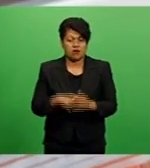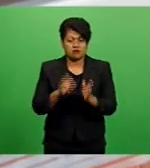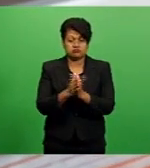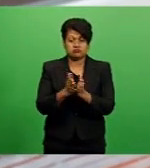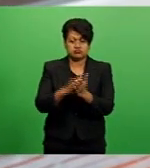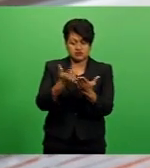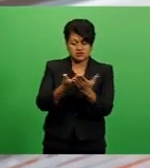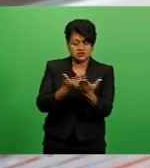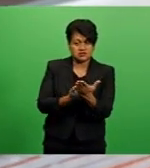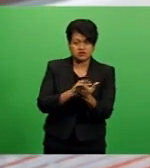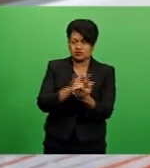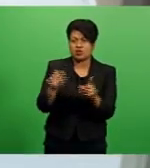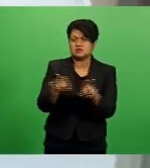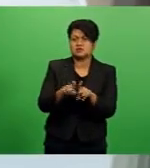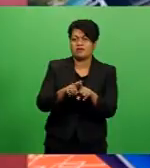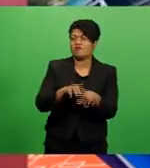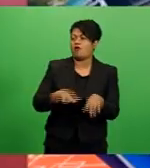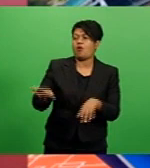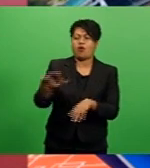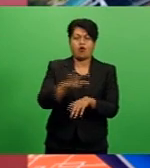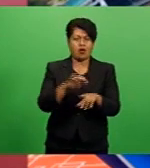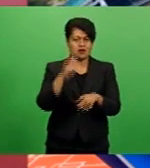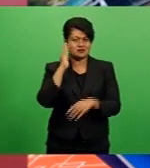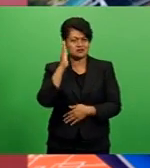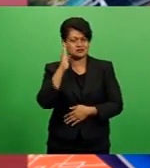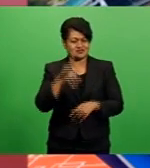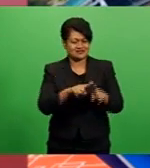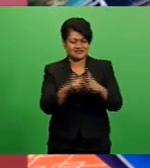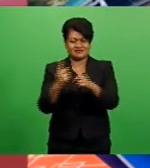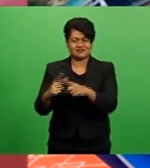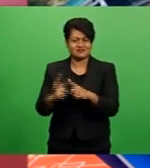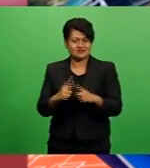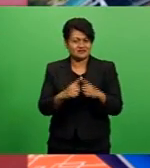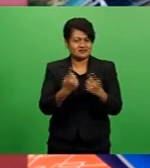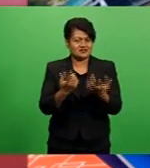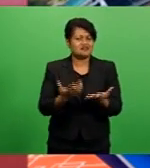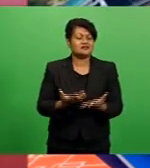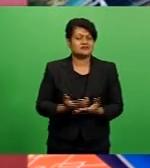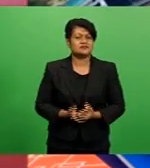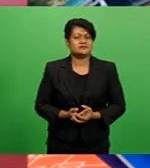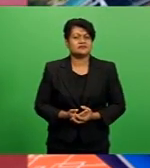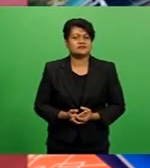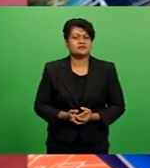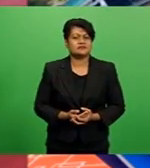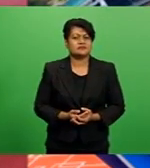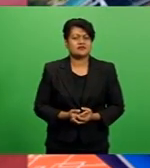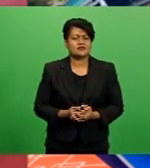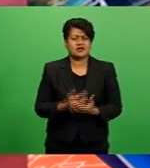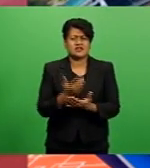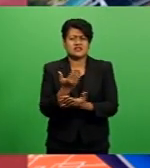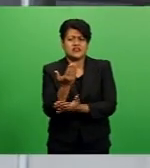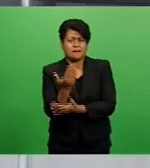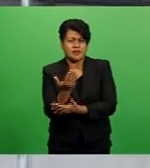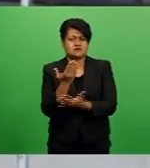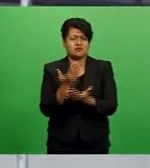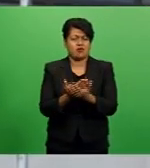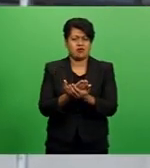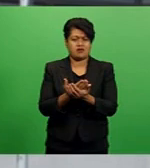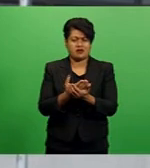is not the same for every school. It will depend on the number of subjects the child is taking and the number of activities